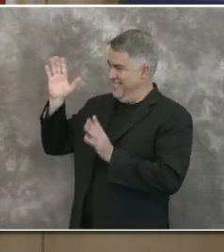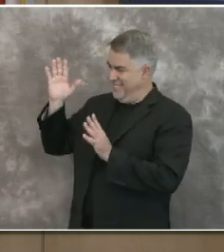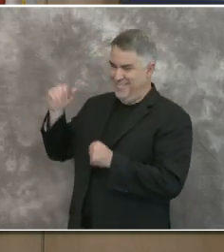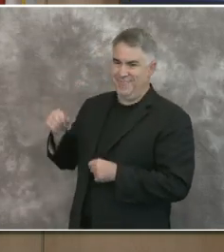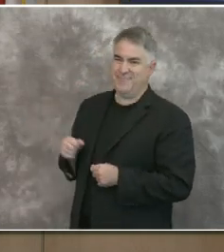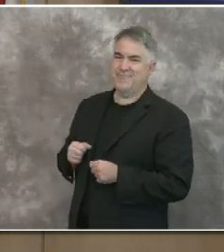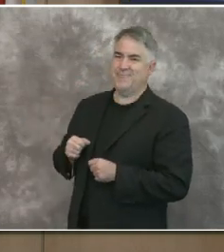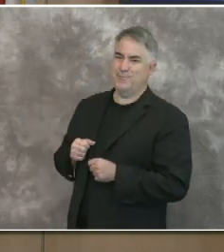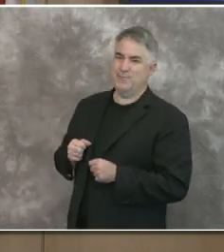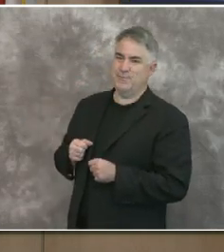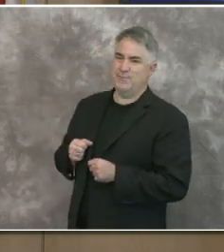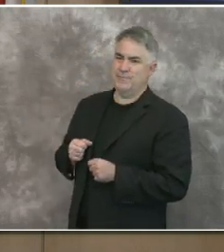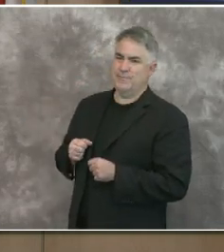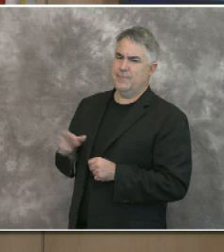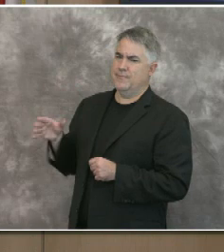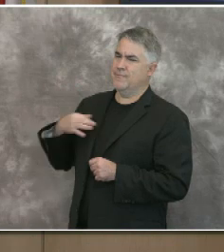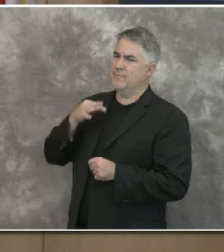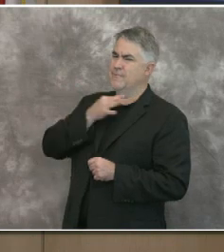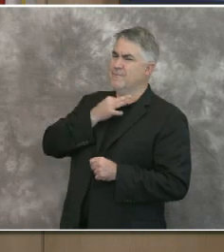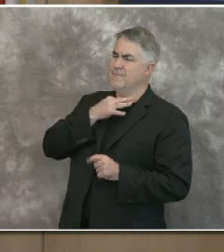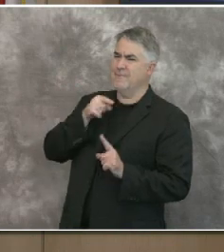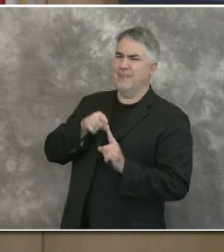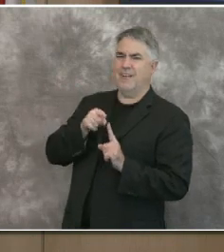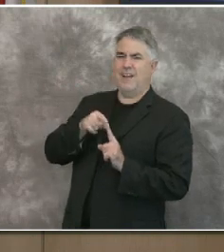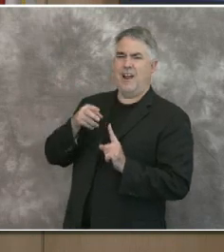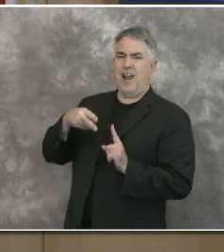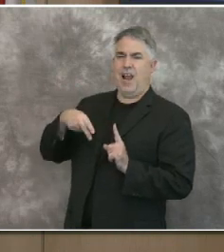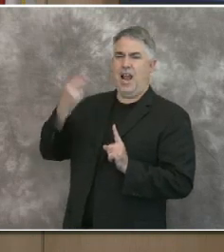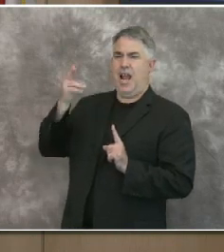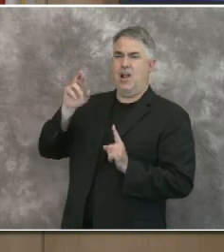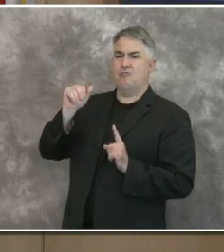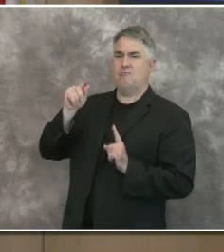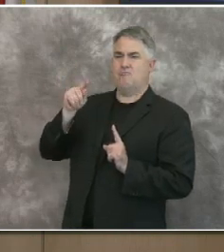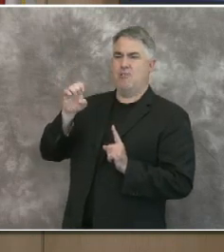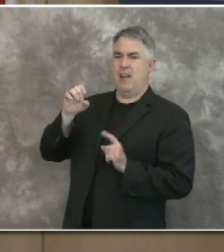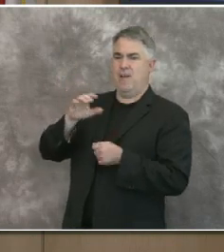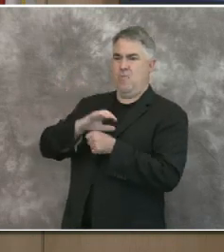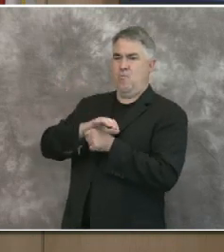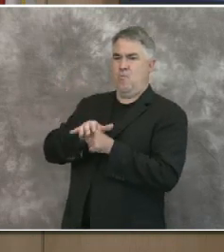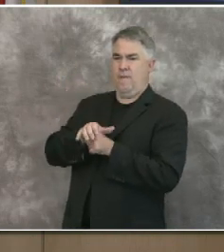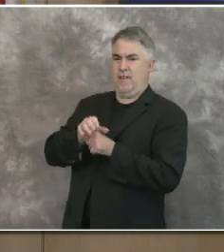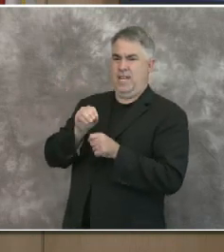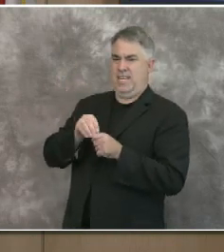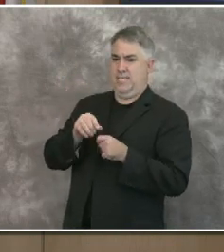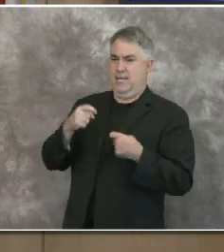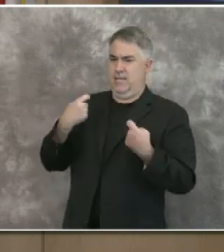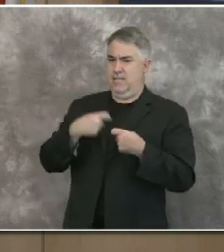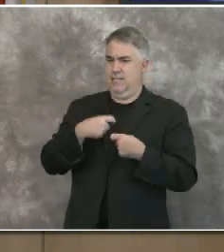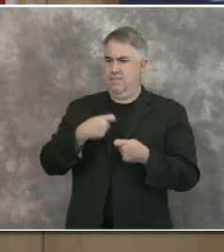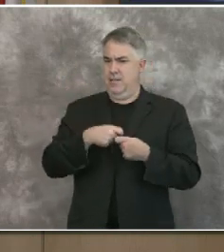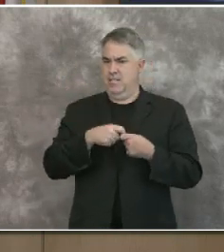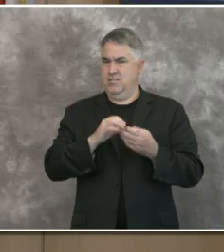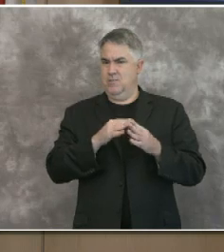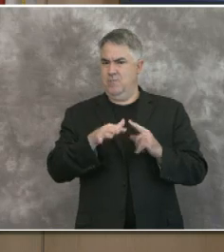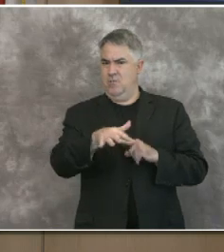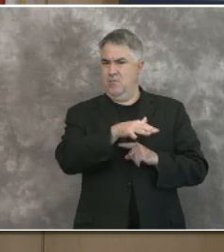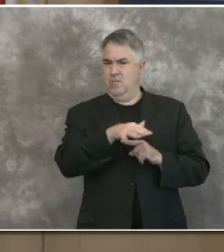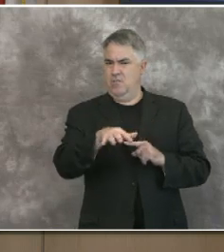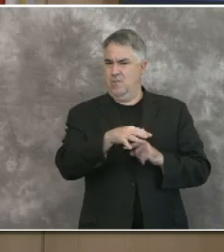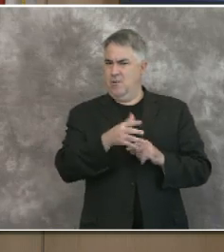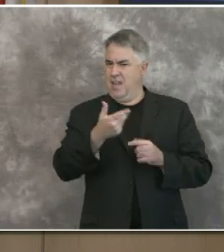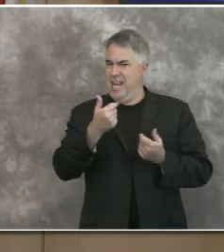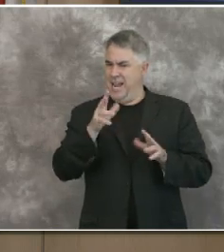the correlation between high rates of COVID and the Hispanic community? Are there any differences in symptoms between people of color and